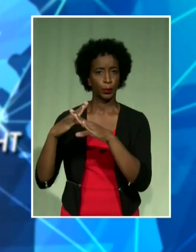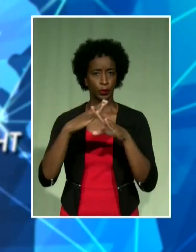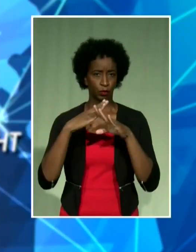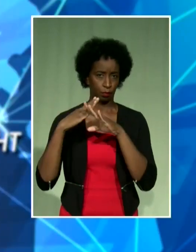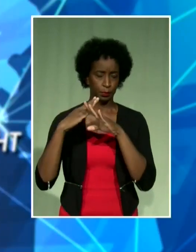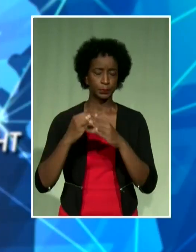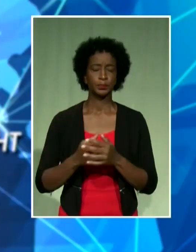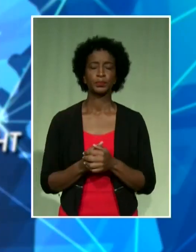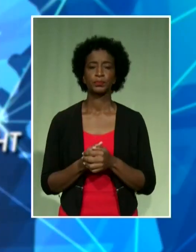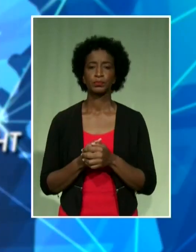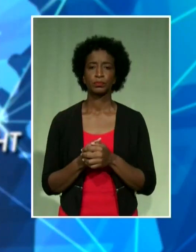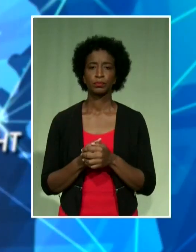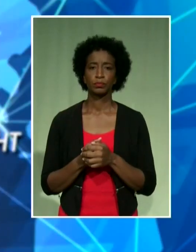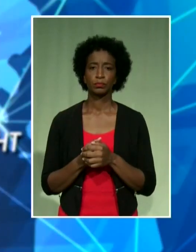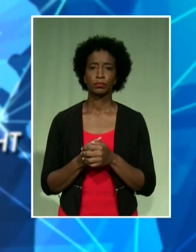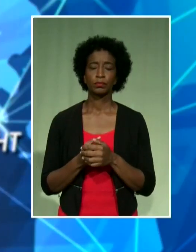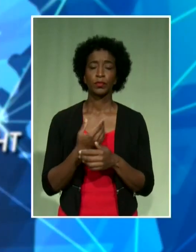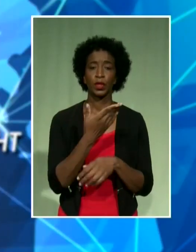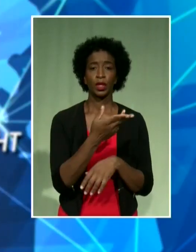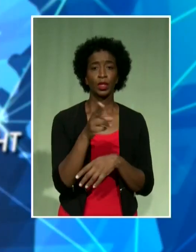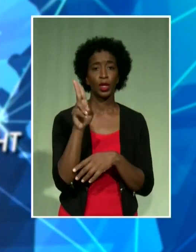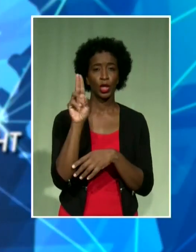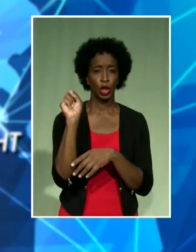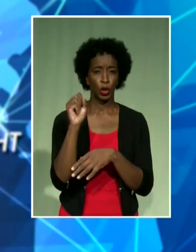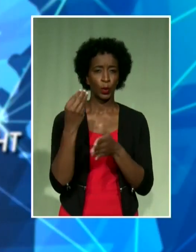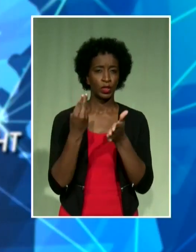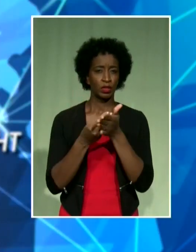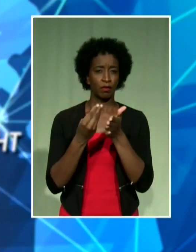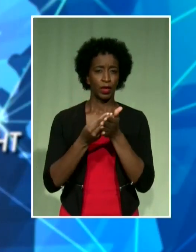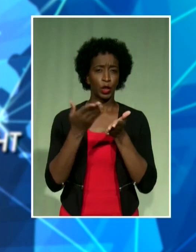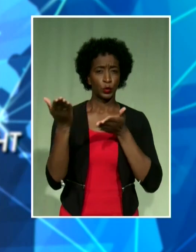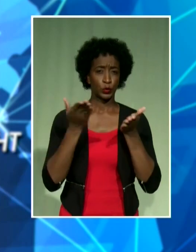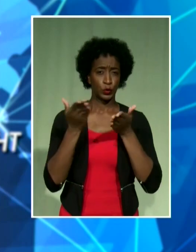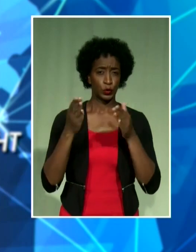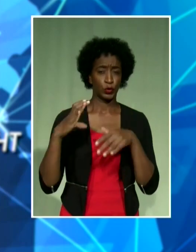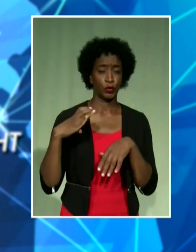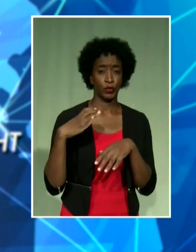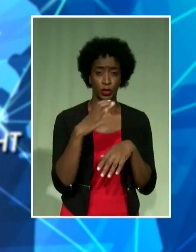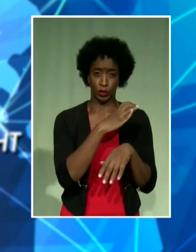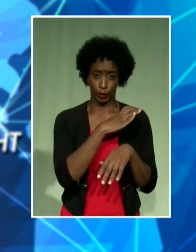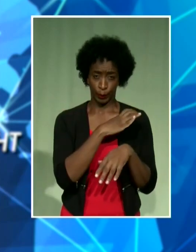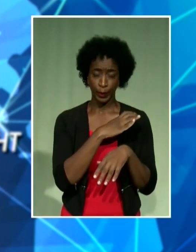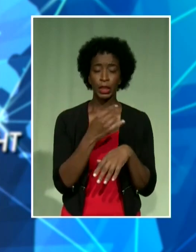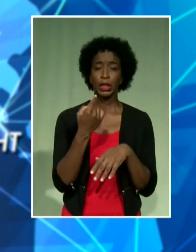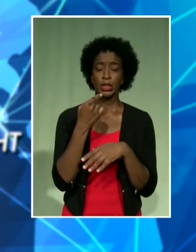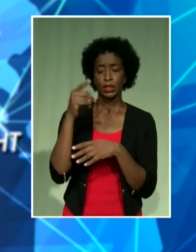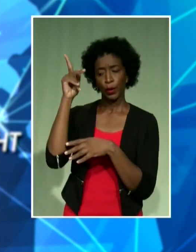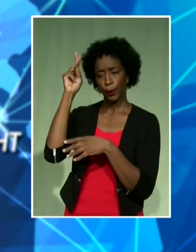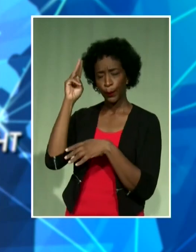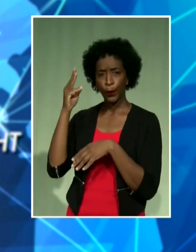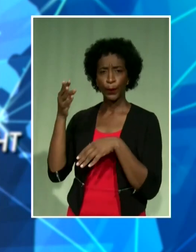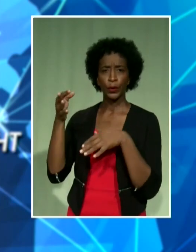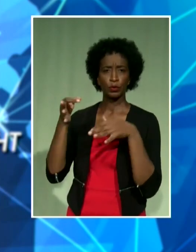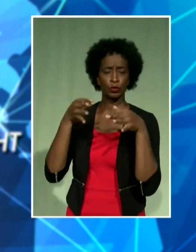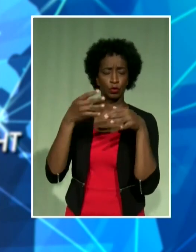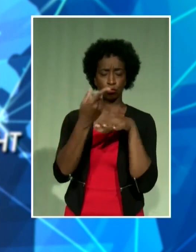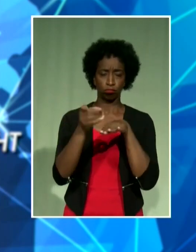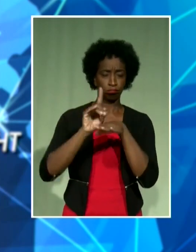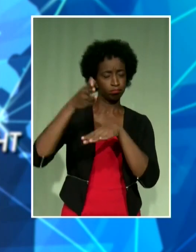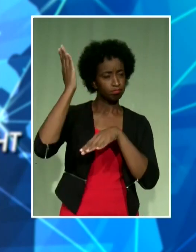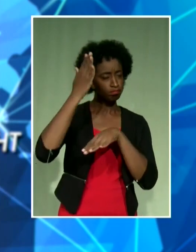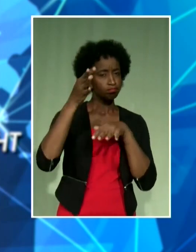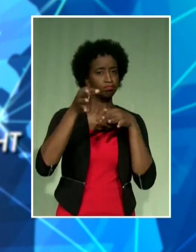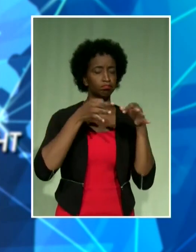Well, meanwhile, Chair of the U.S. Financial Services Committee, Maxine Waters, said the Prime Minister's testimony was not only historic but timely as